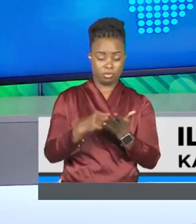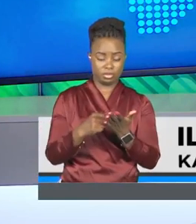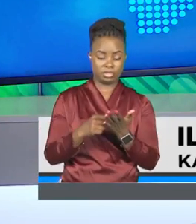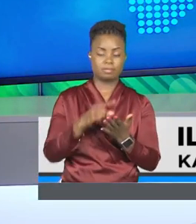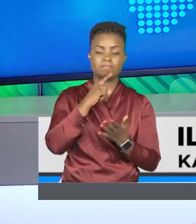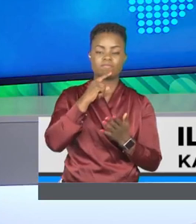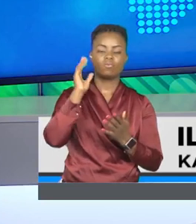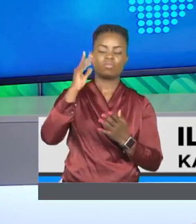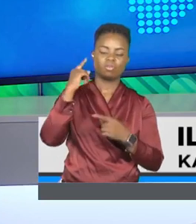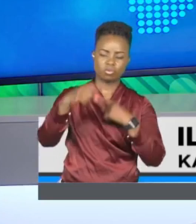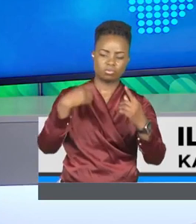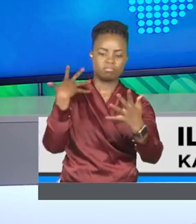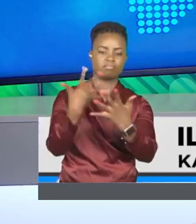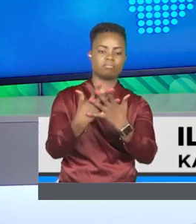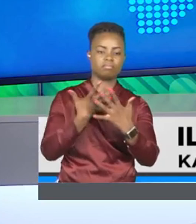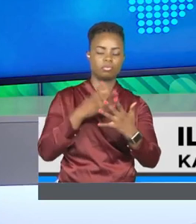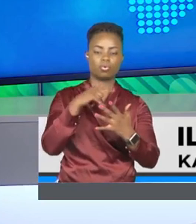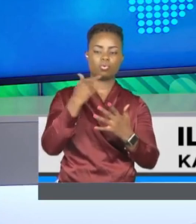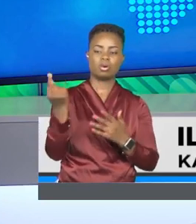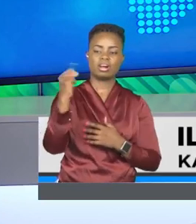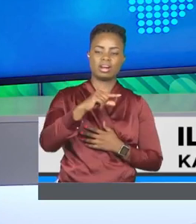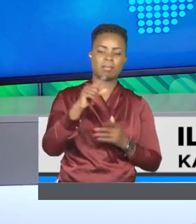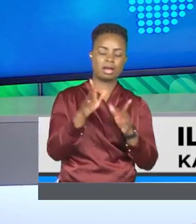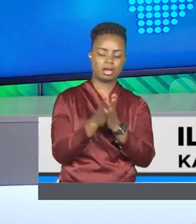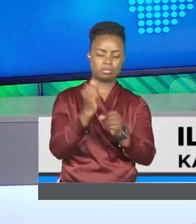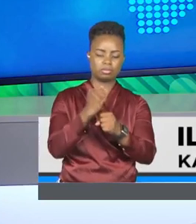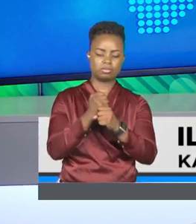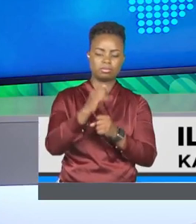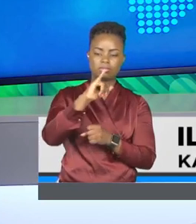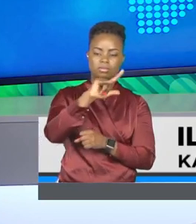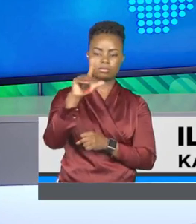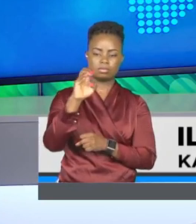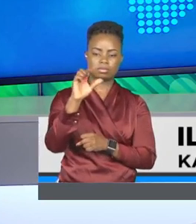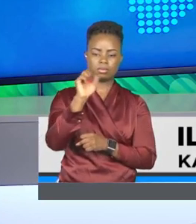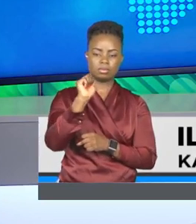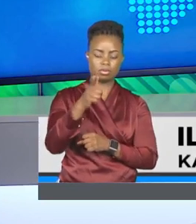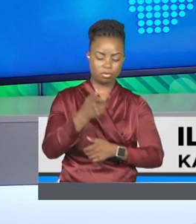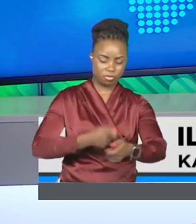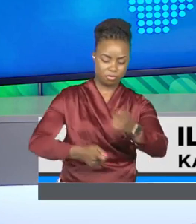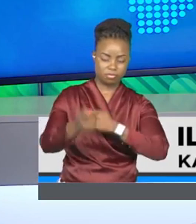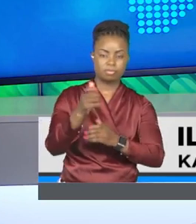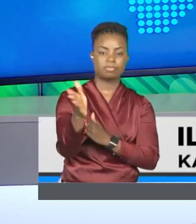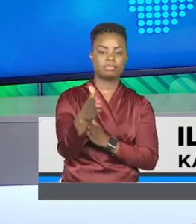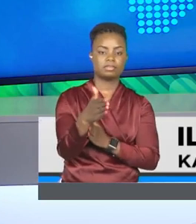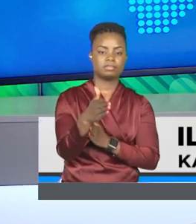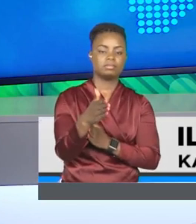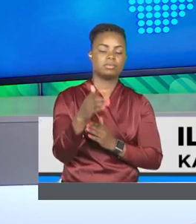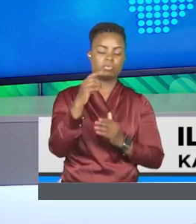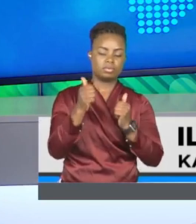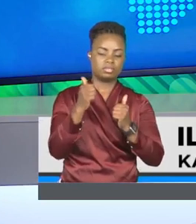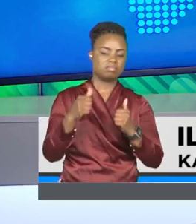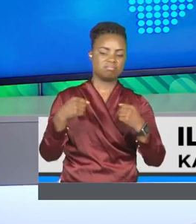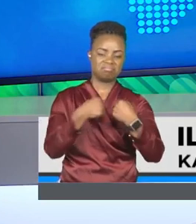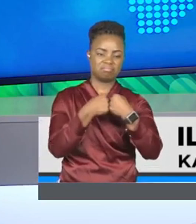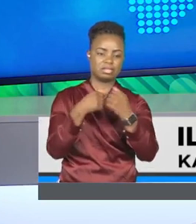recent months to crack down on illegal fishing on Lakes Edward and Albert, straddling Uganda and Congo. The lakes are home